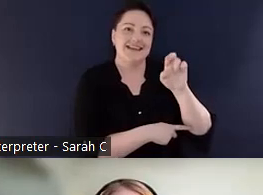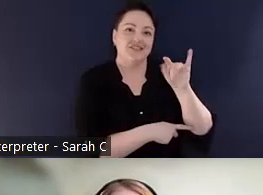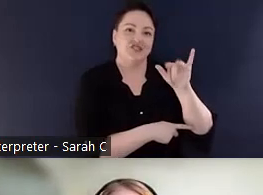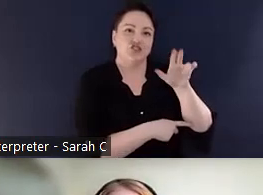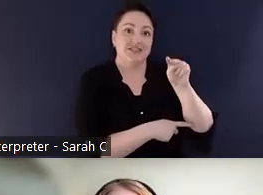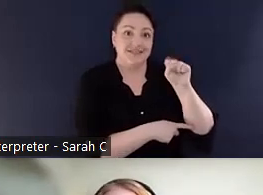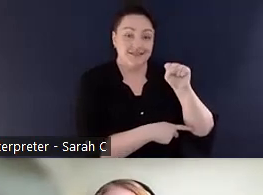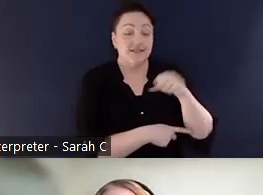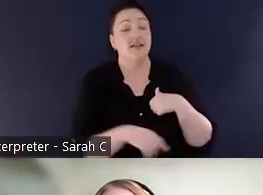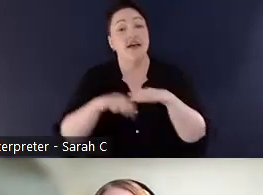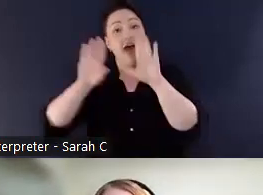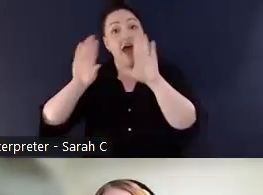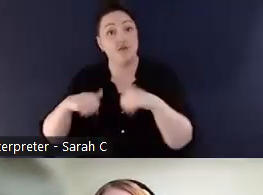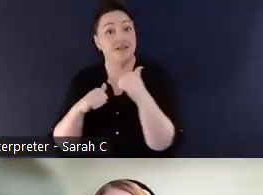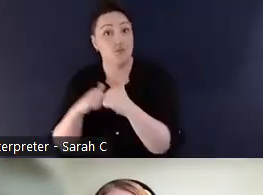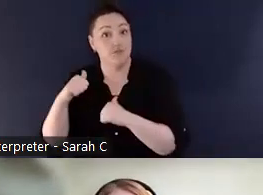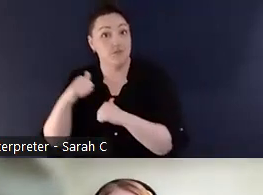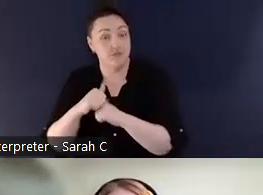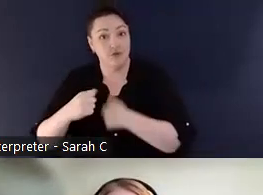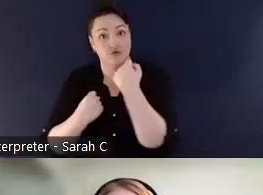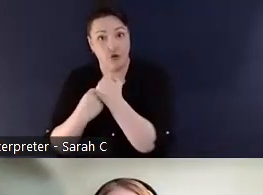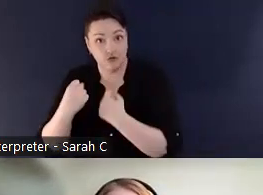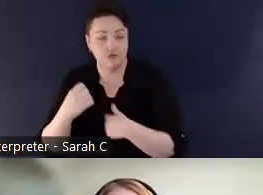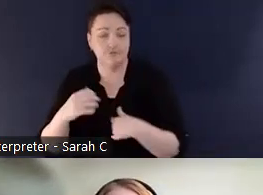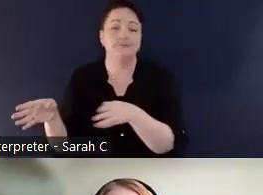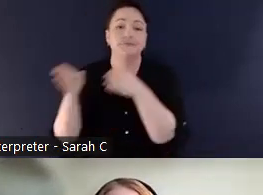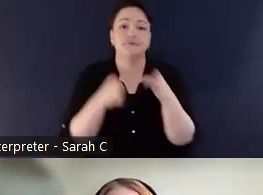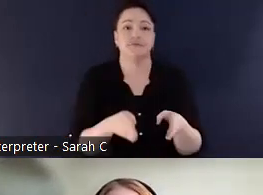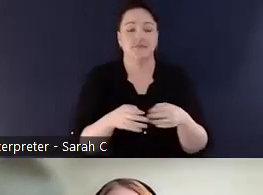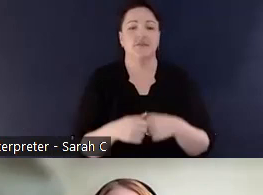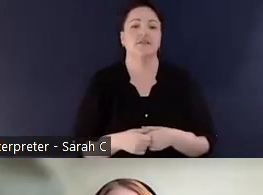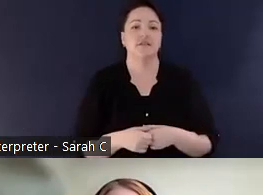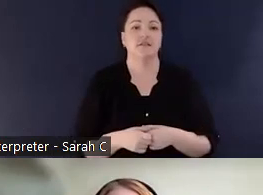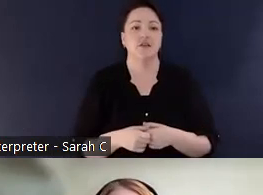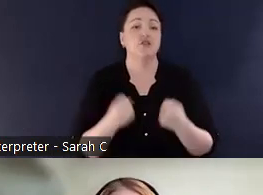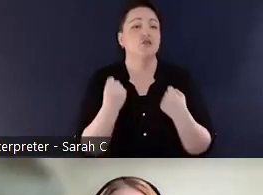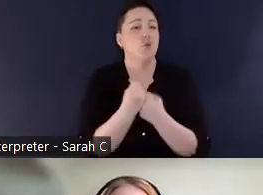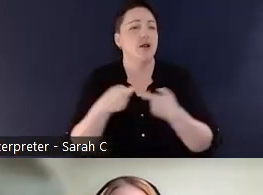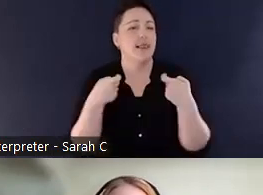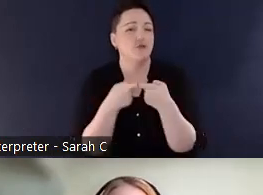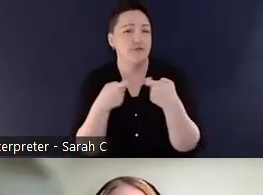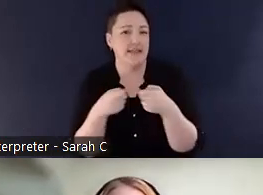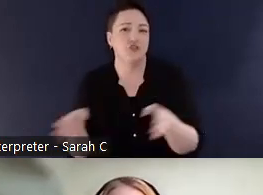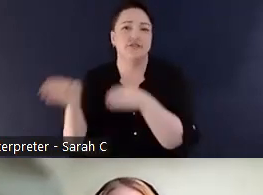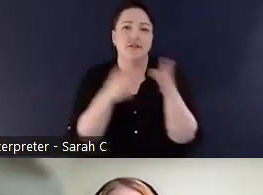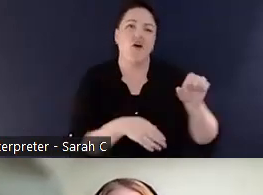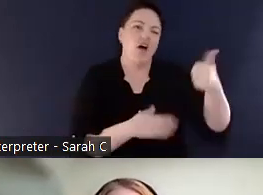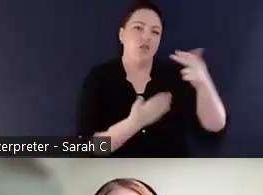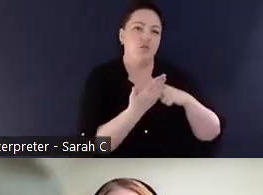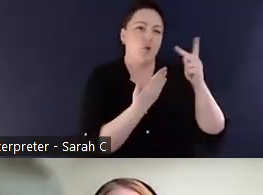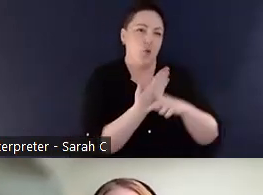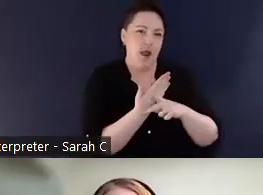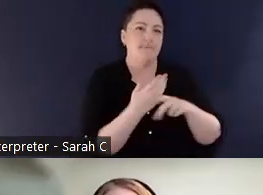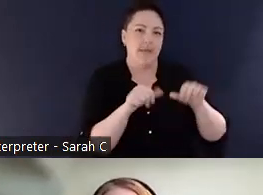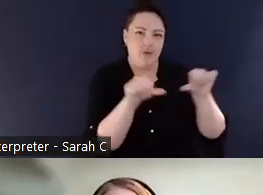supportive infrastructure, accelerated electrification, and other planning program areas.